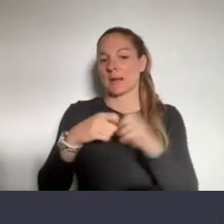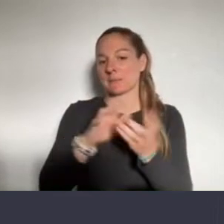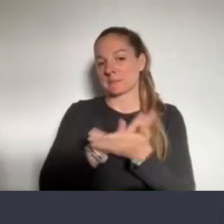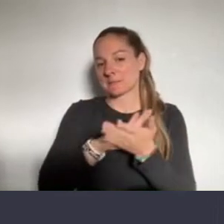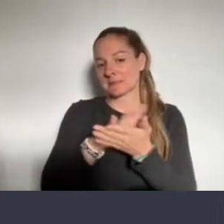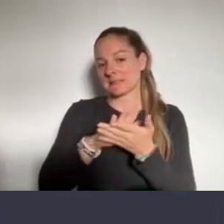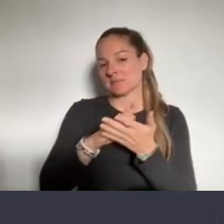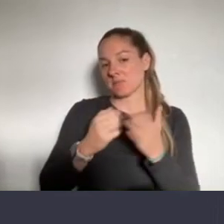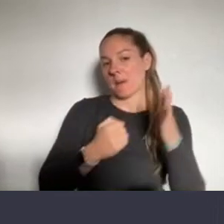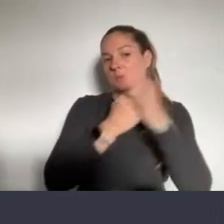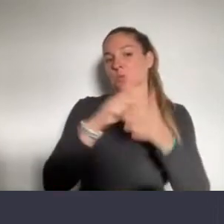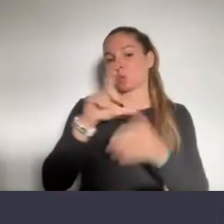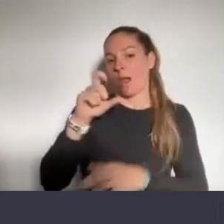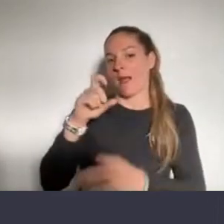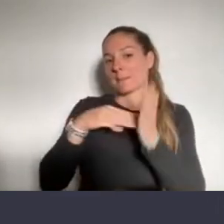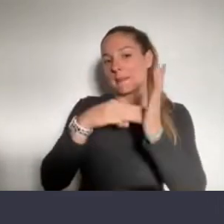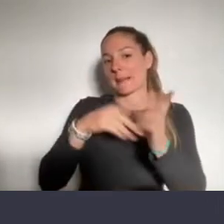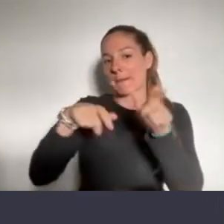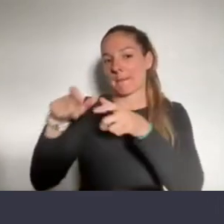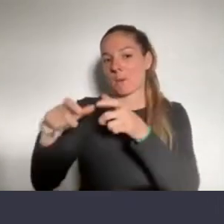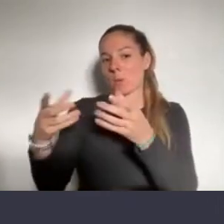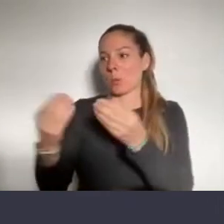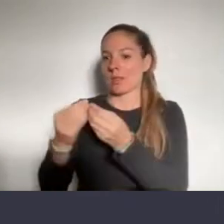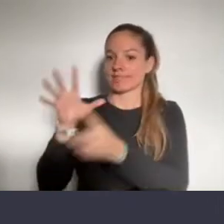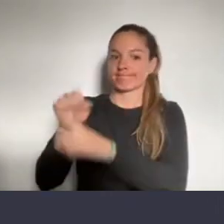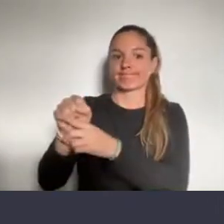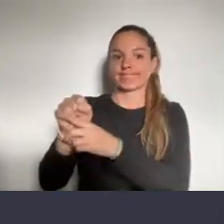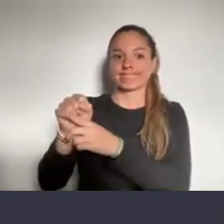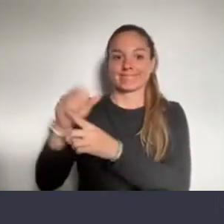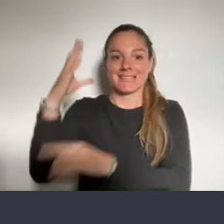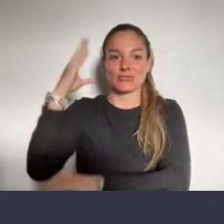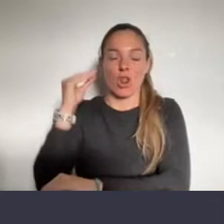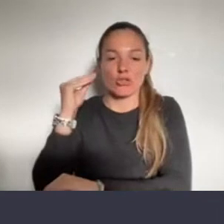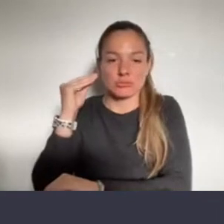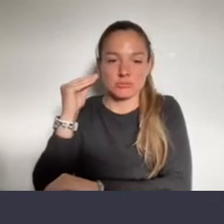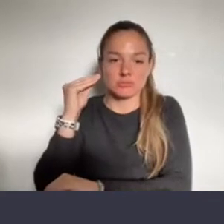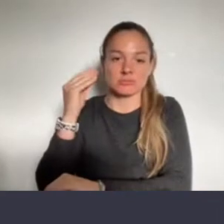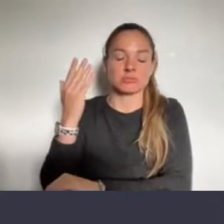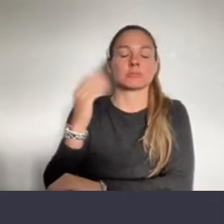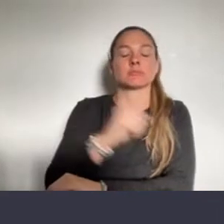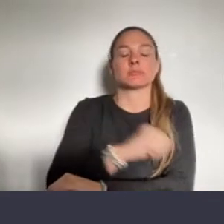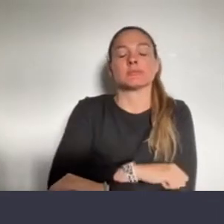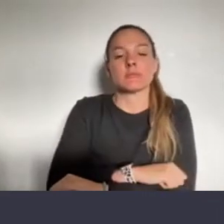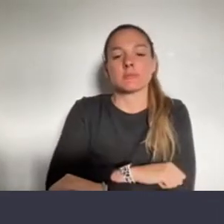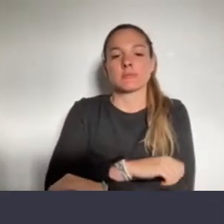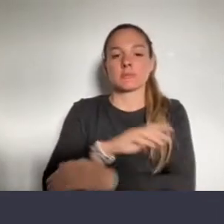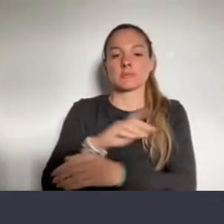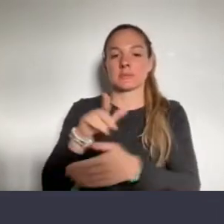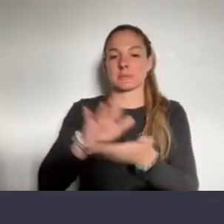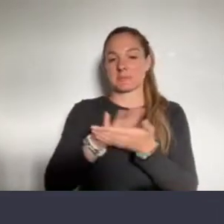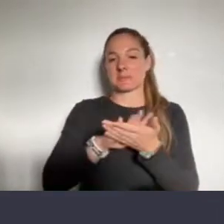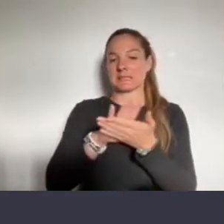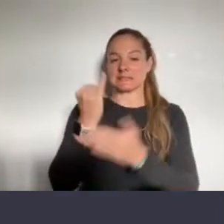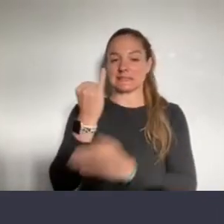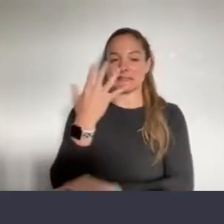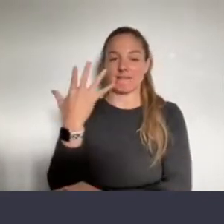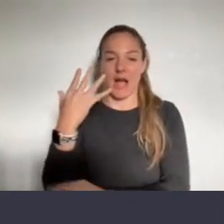and hearing loss, and that's 1.2 million adults have hearing loss 65 decibels or